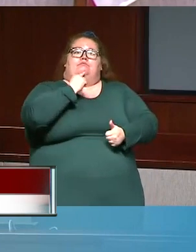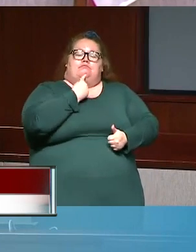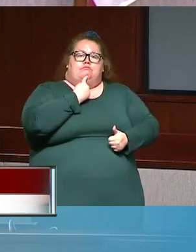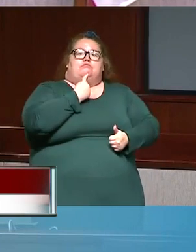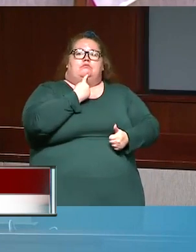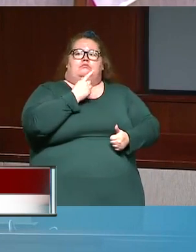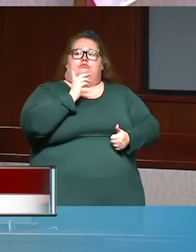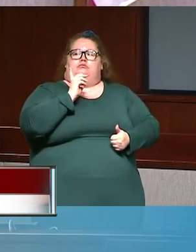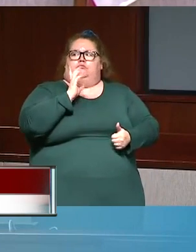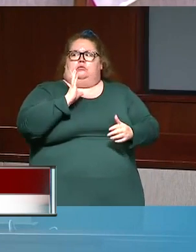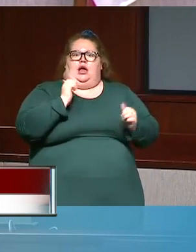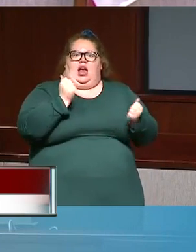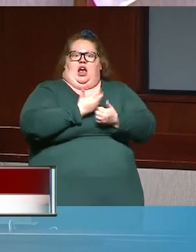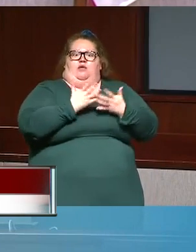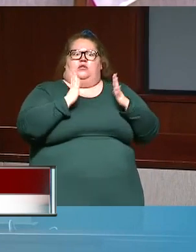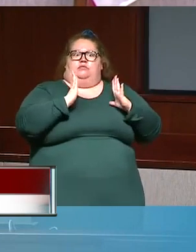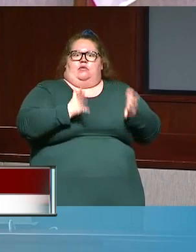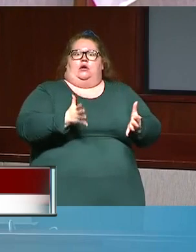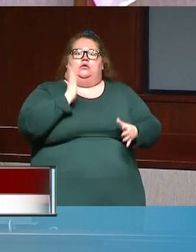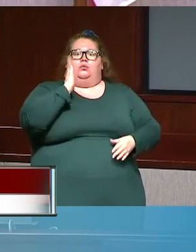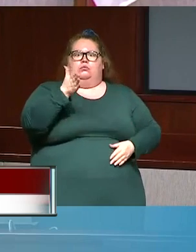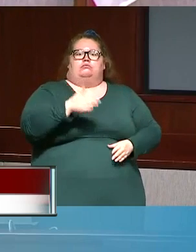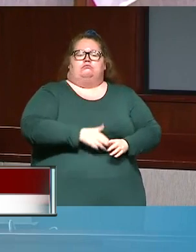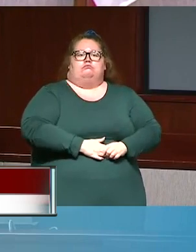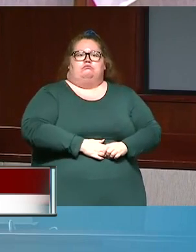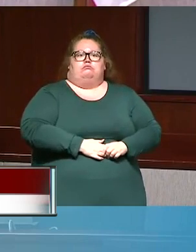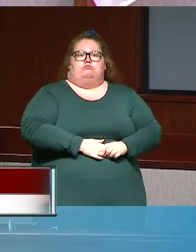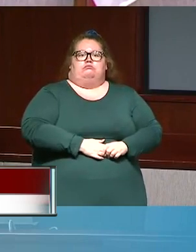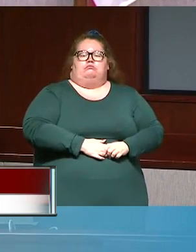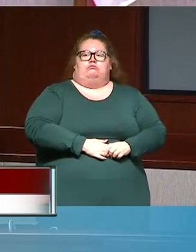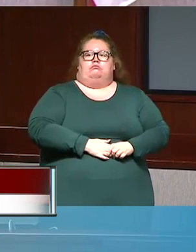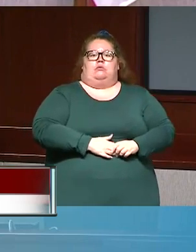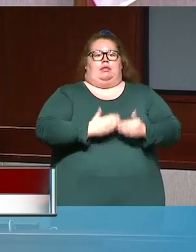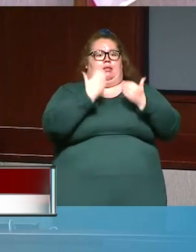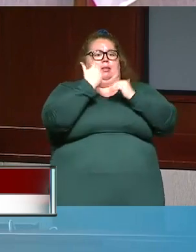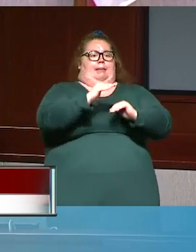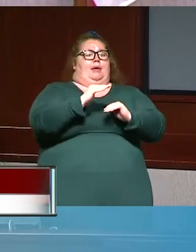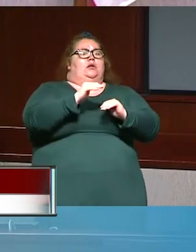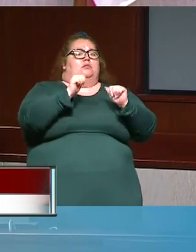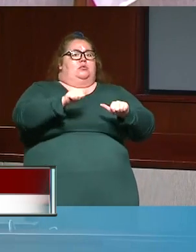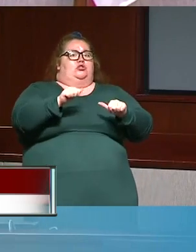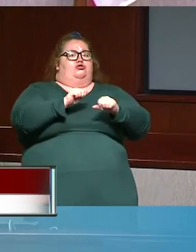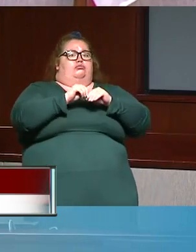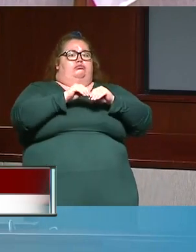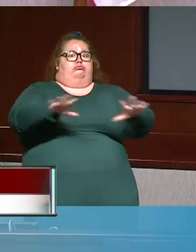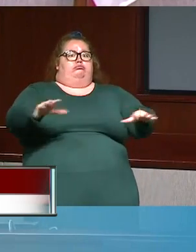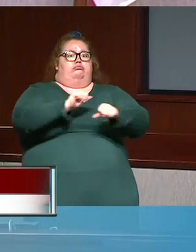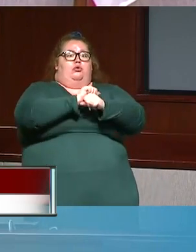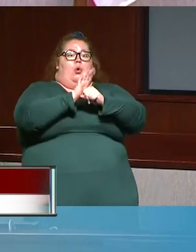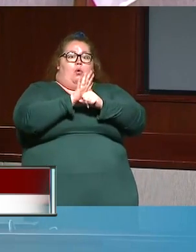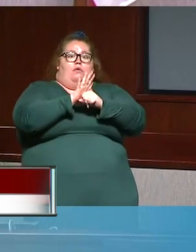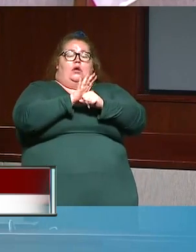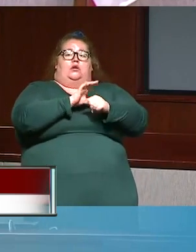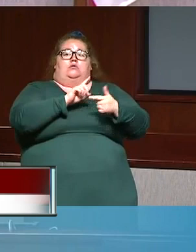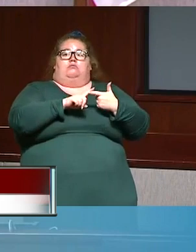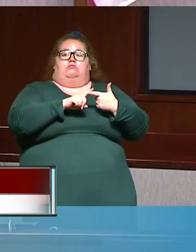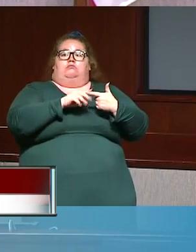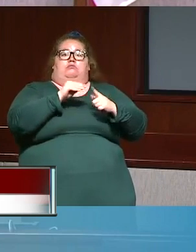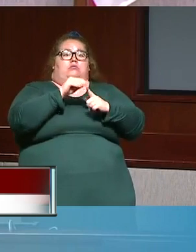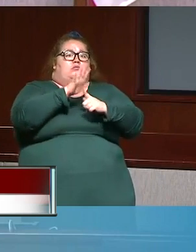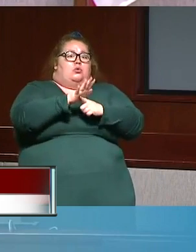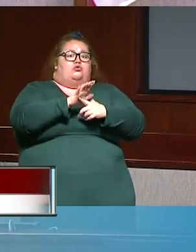you should be fine. You are limiting the potential for spread, infection with the